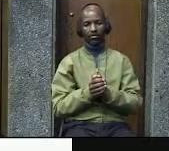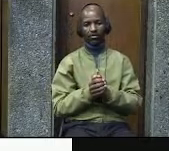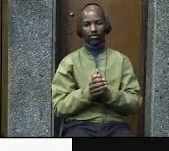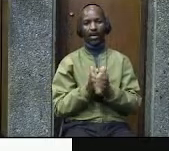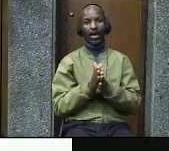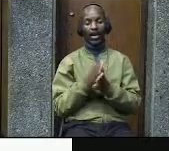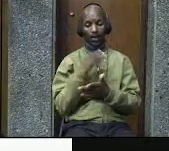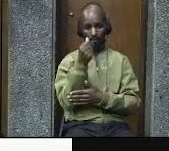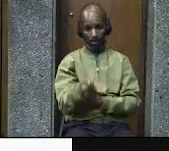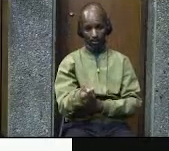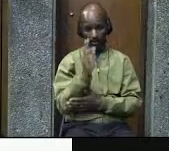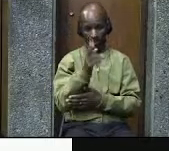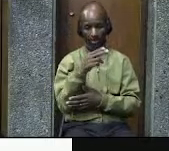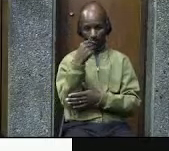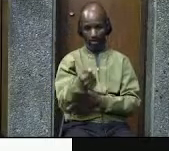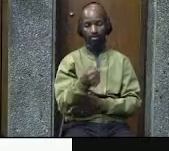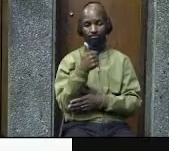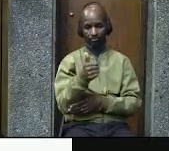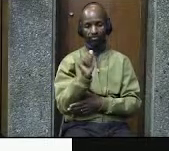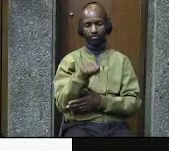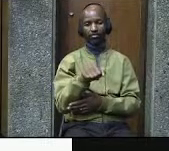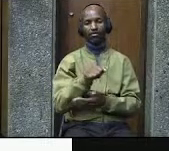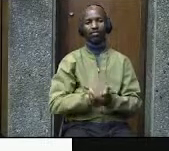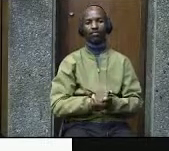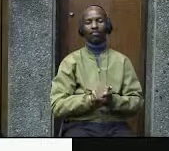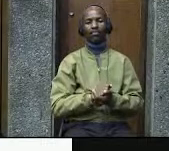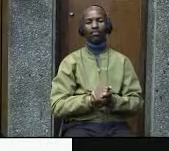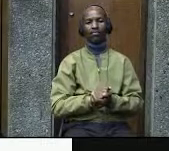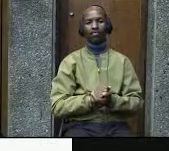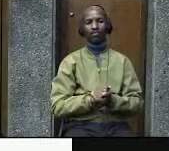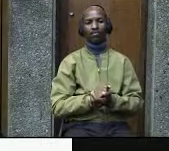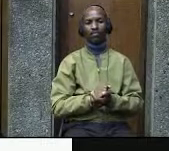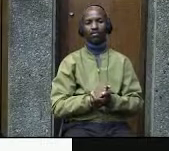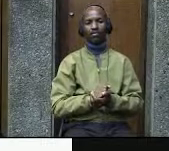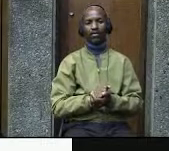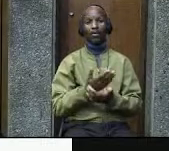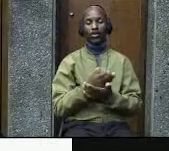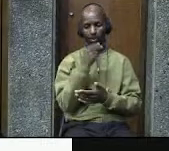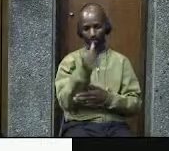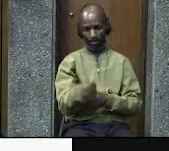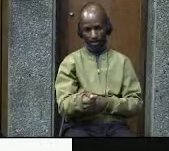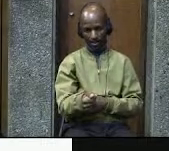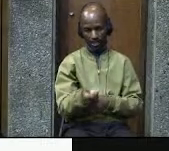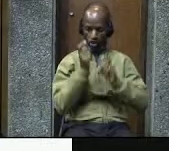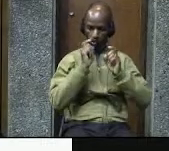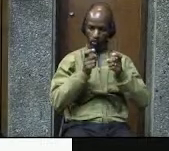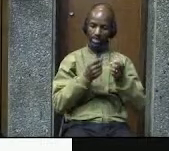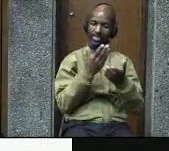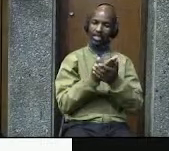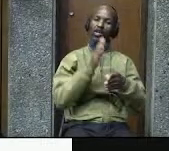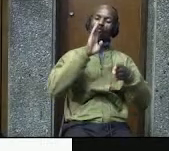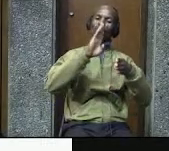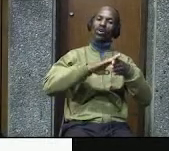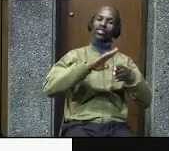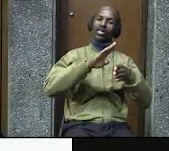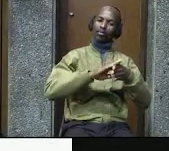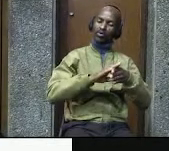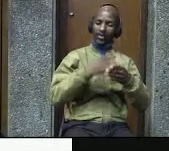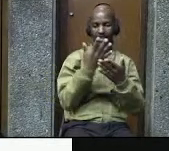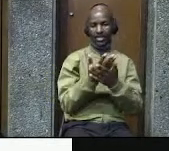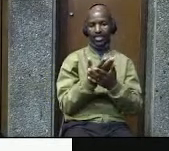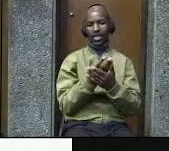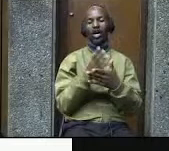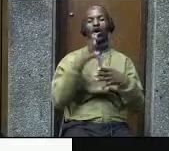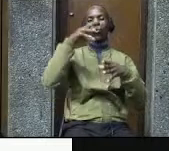and compensation is payable, and it must be payable as soon as reasonably possible,